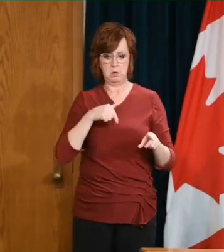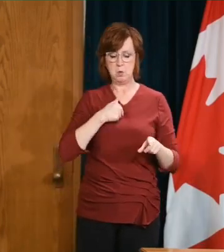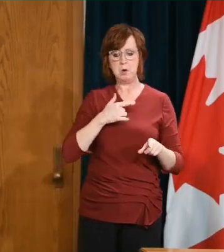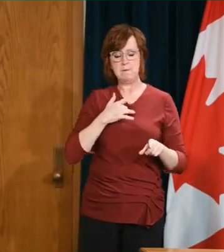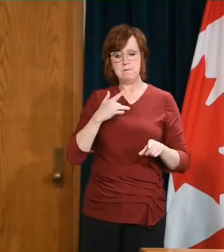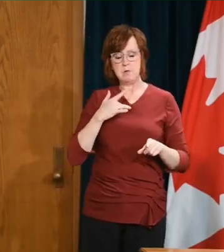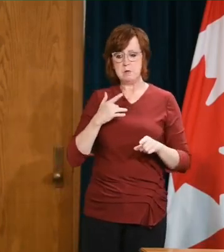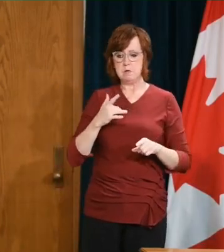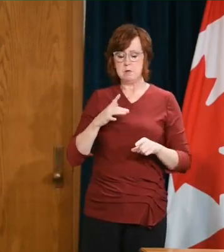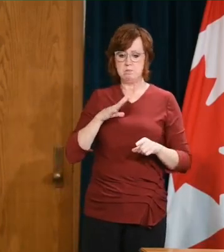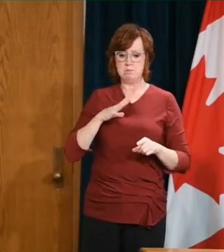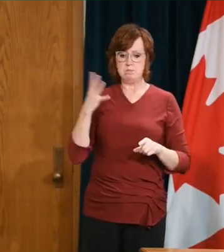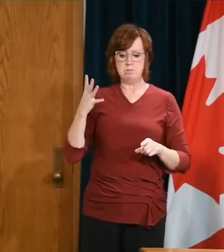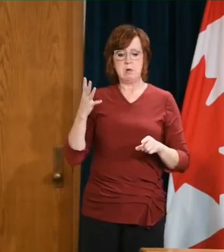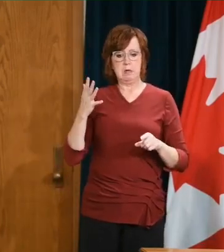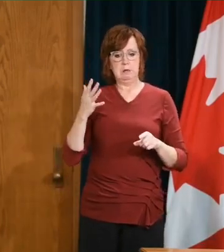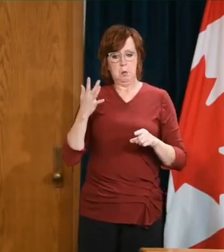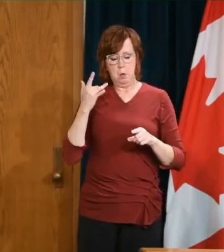in times of need.